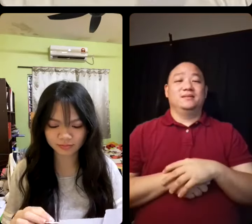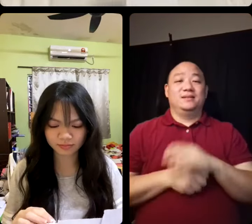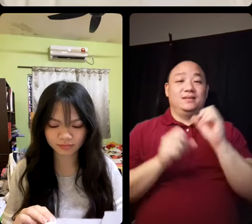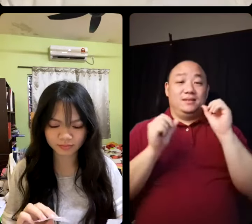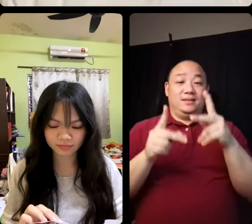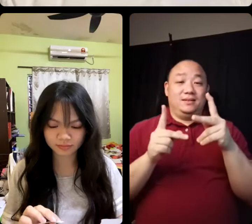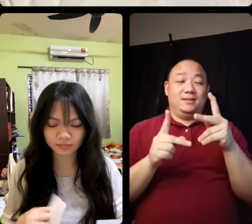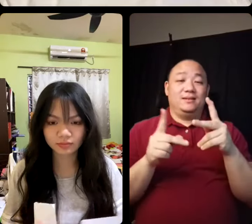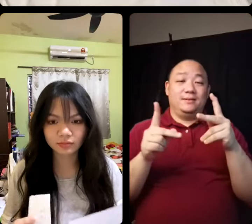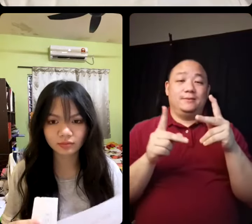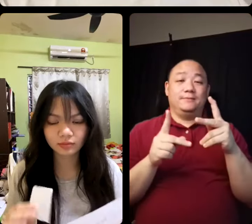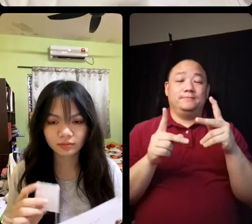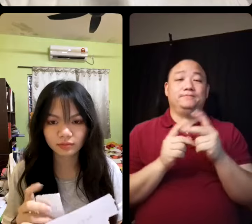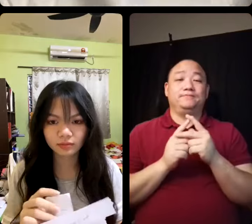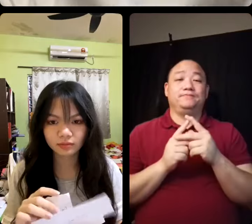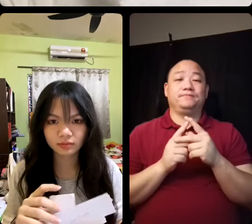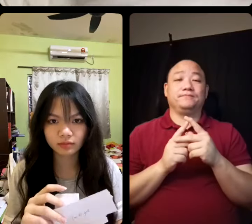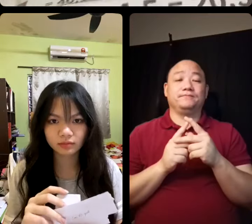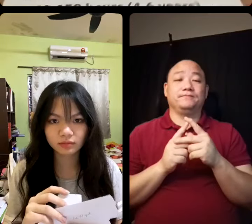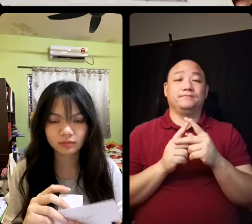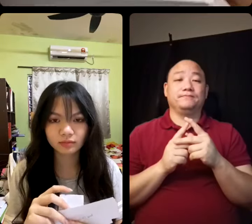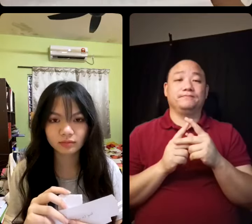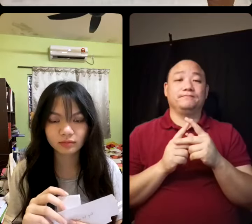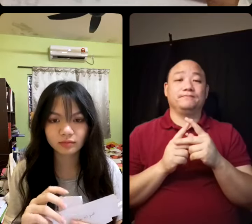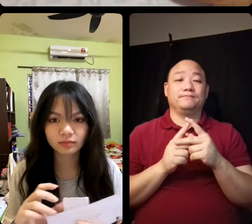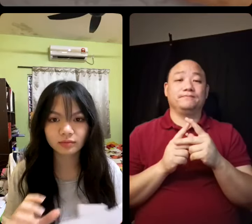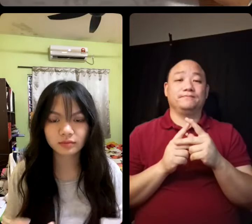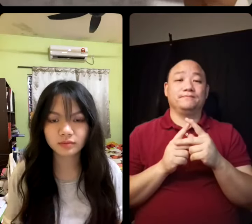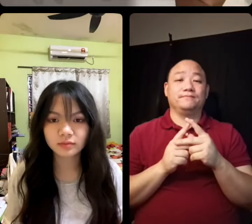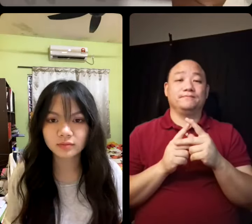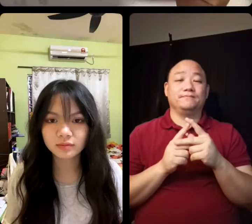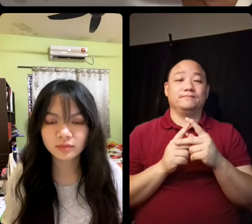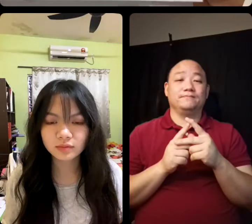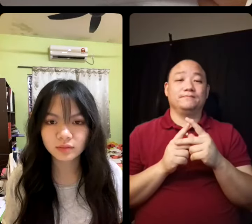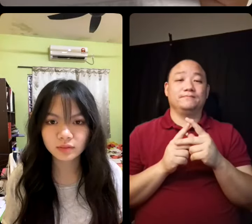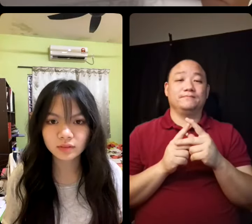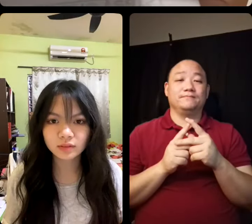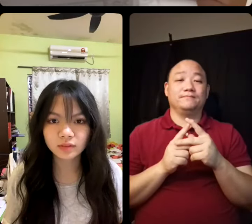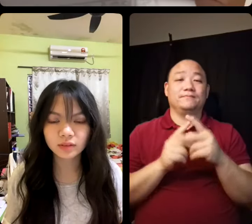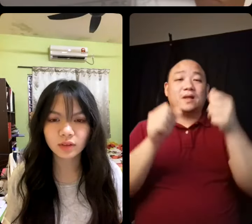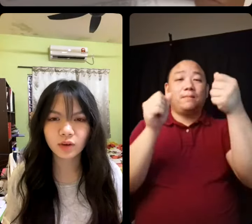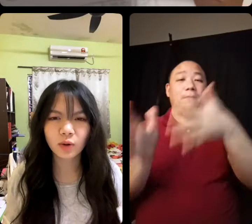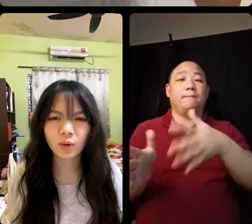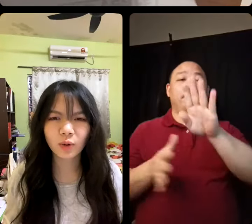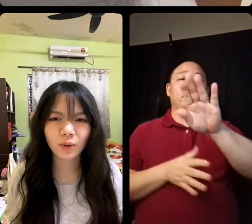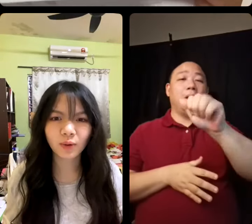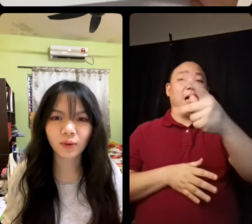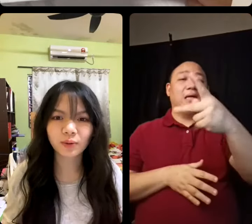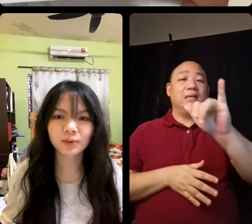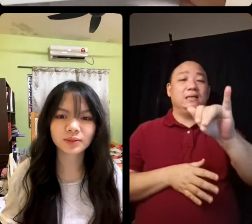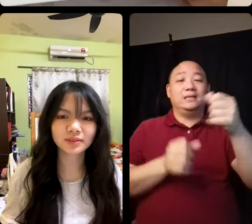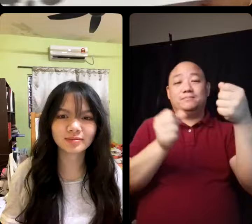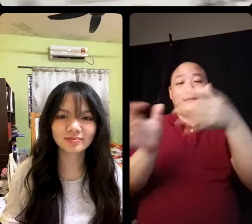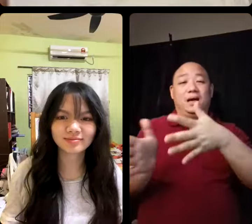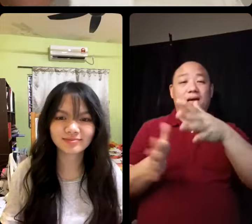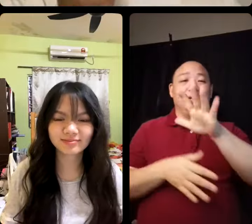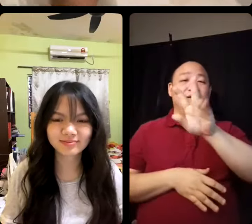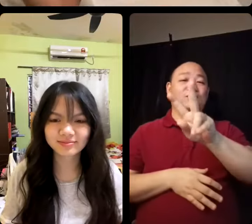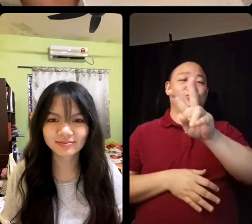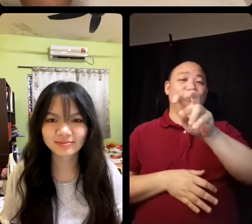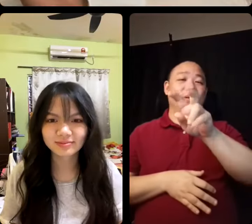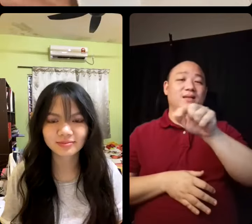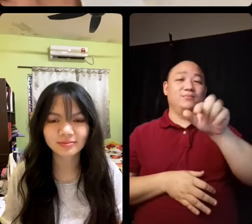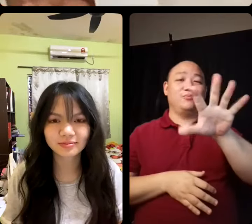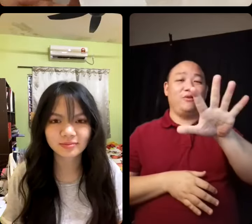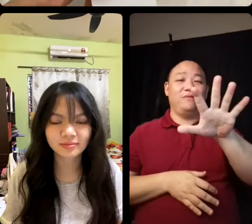record. So everyone, guess what? How many years do we still have right now? 20.5 years. We still